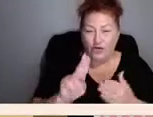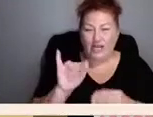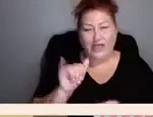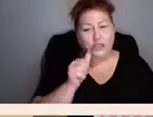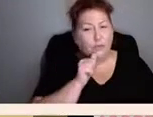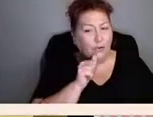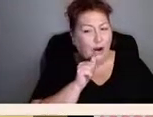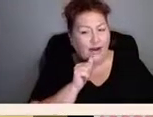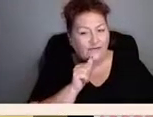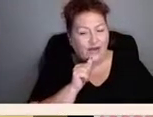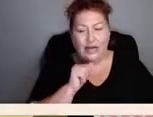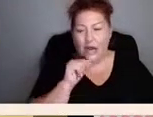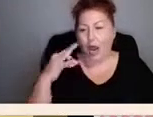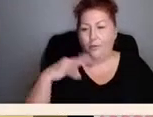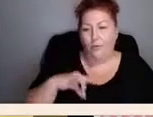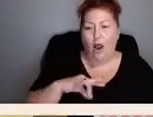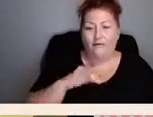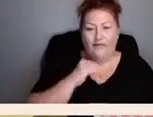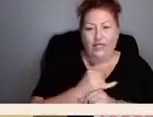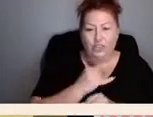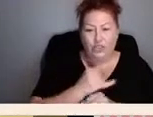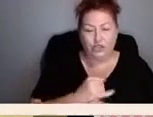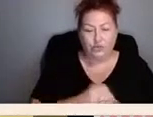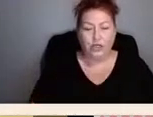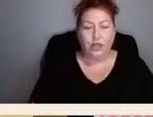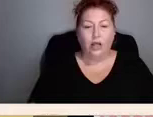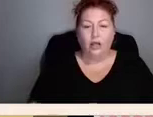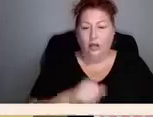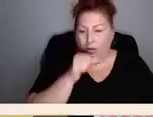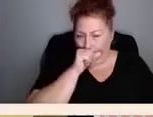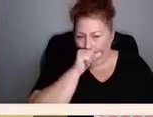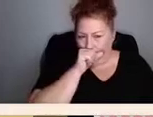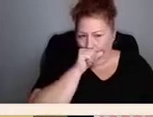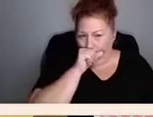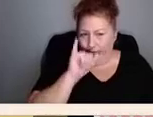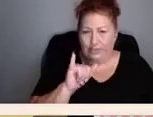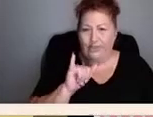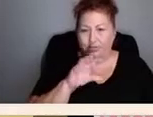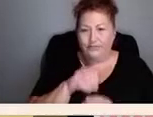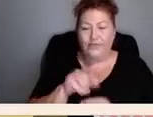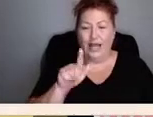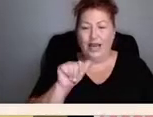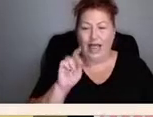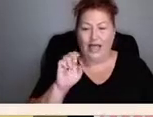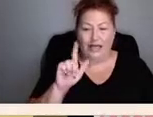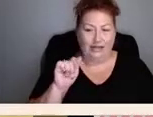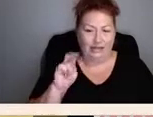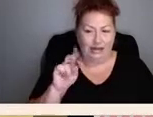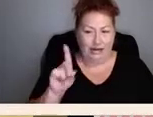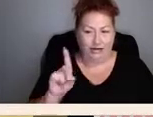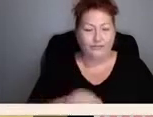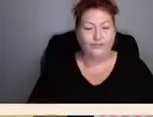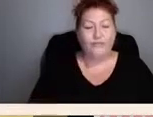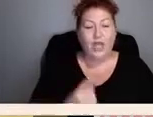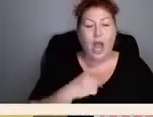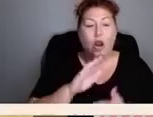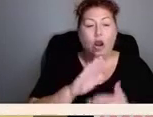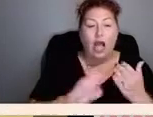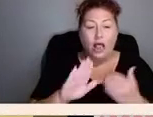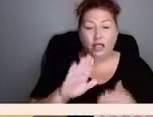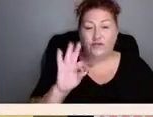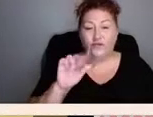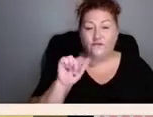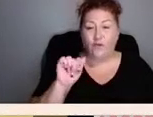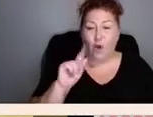private nonprofit institution that is in Lakeland. Our College of the Florida